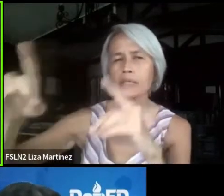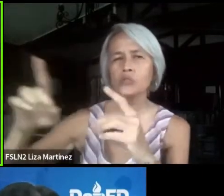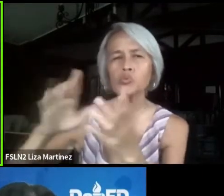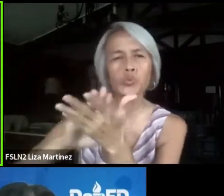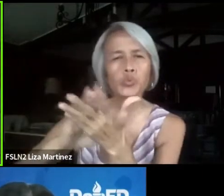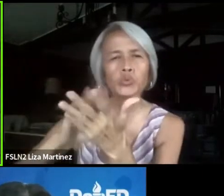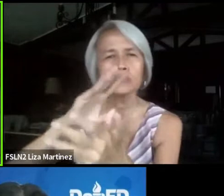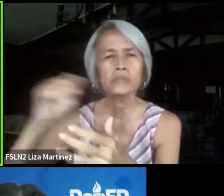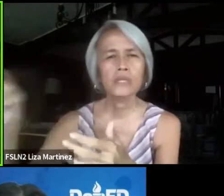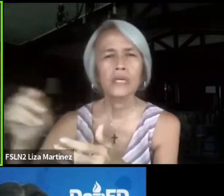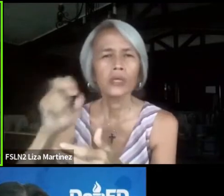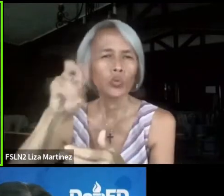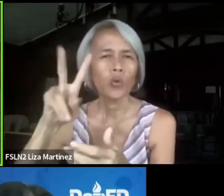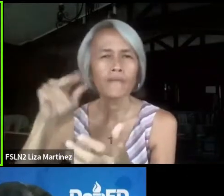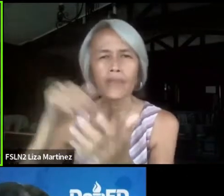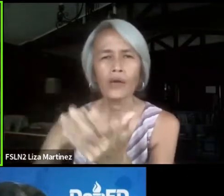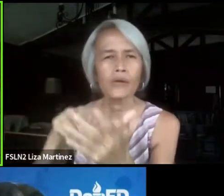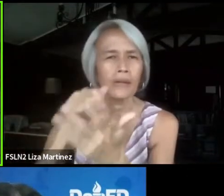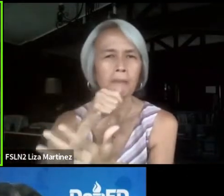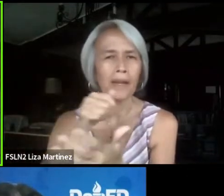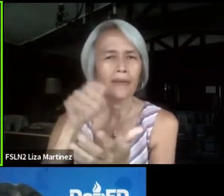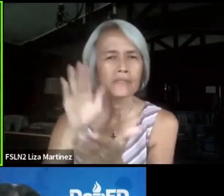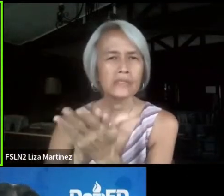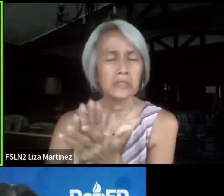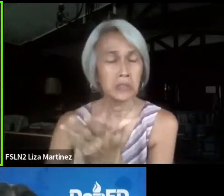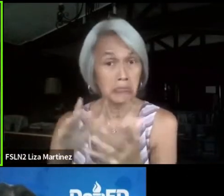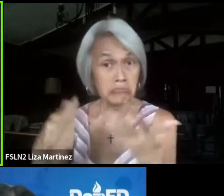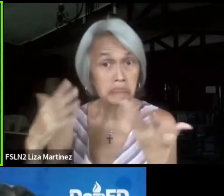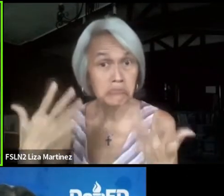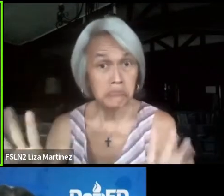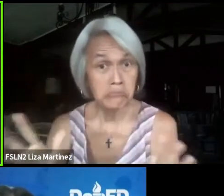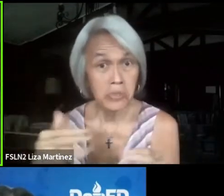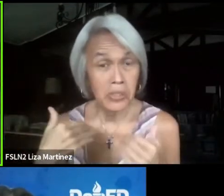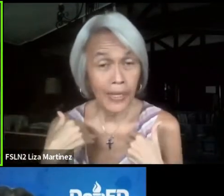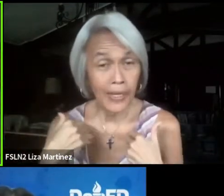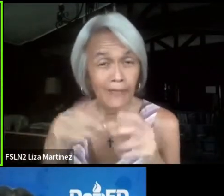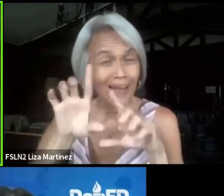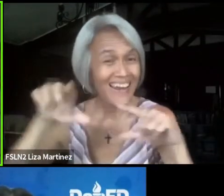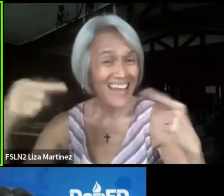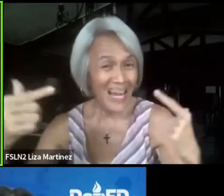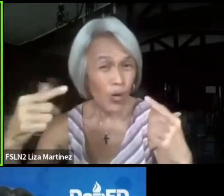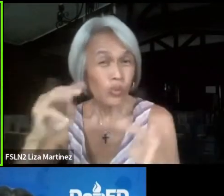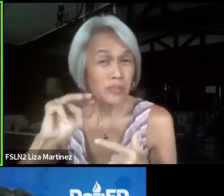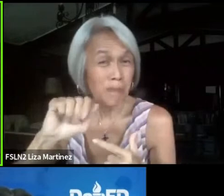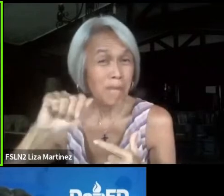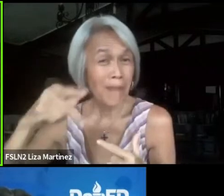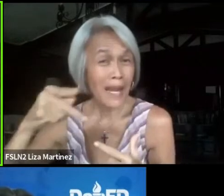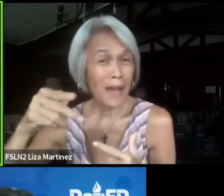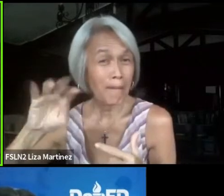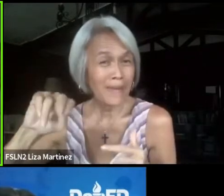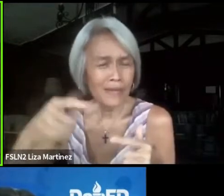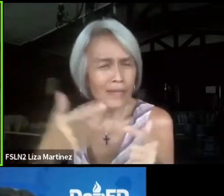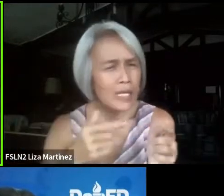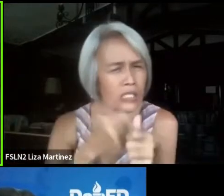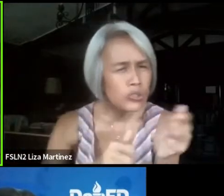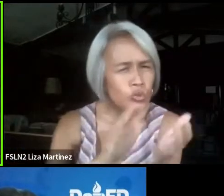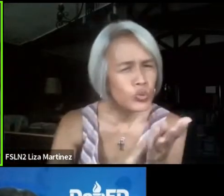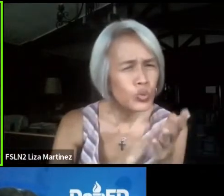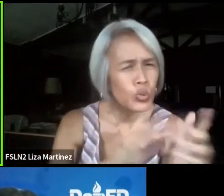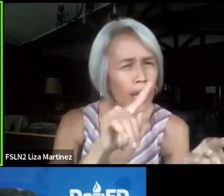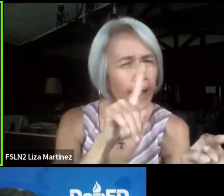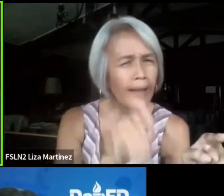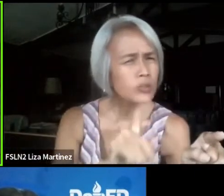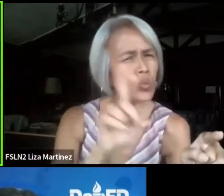private schools, nagawa na po ba tayo ng language mapping? Yung sigurado natin kung ano yung dialect na sinasalita o mother tongue